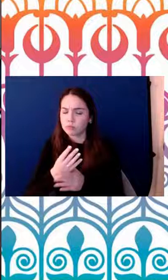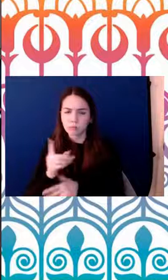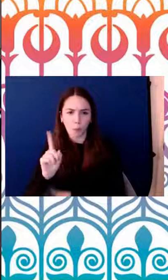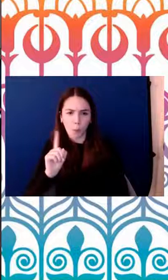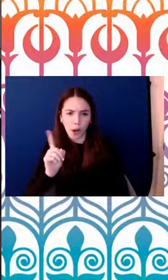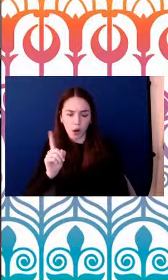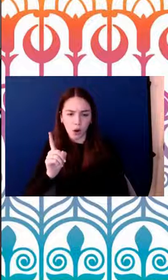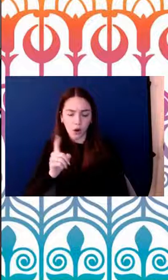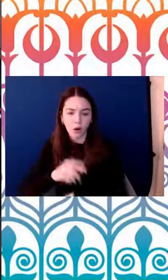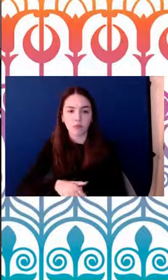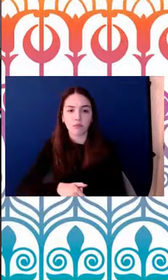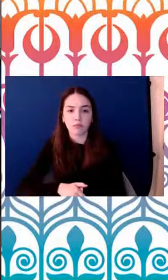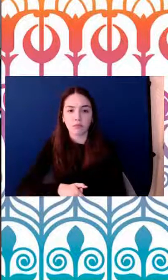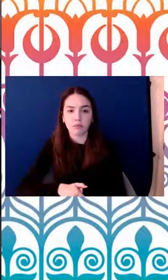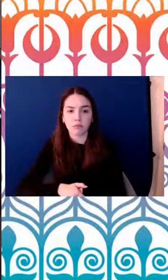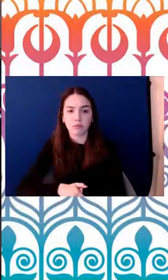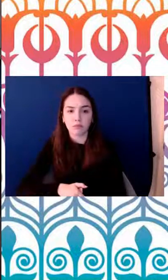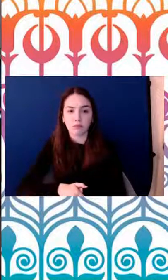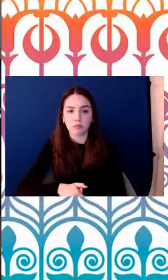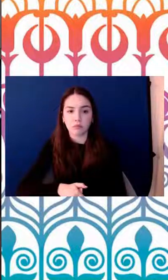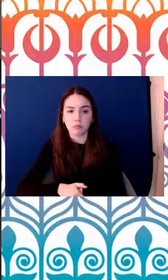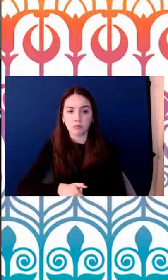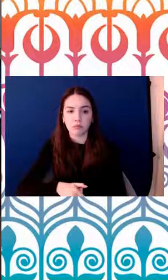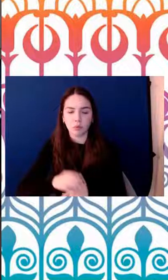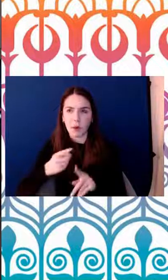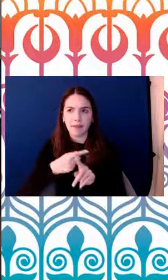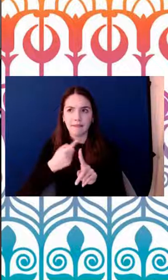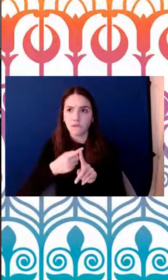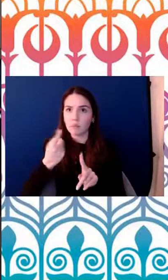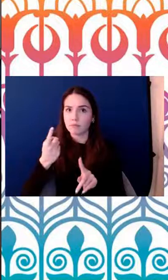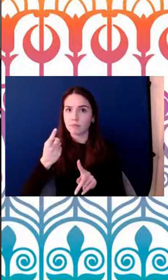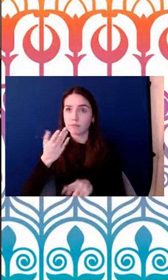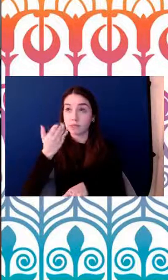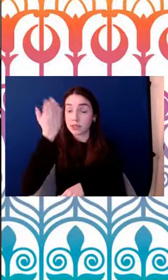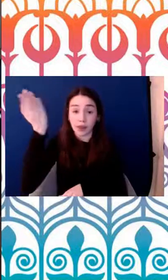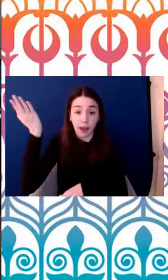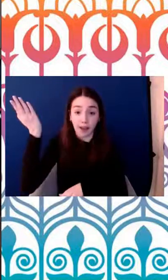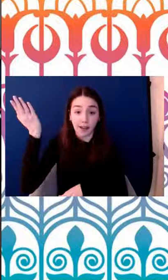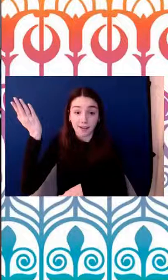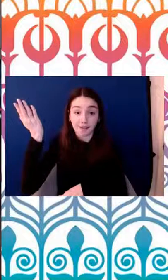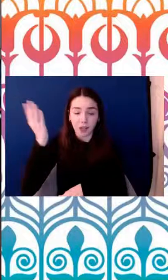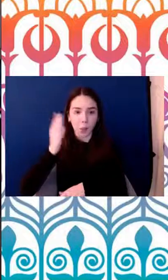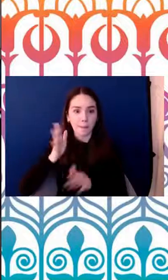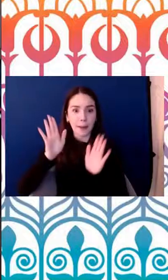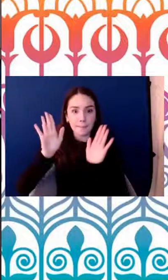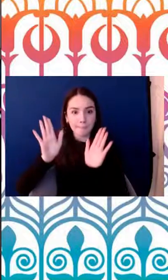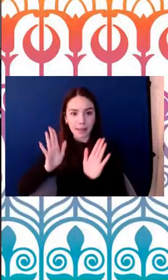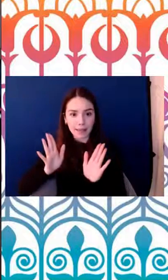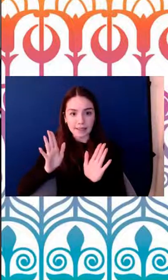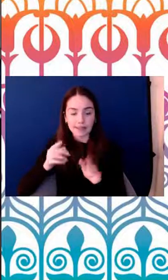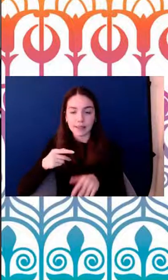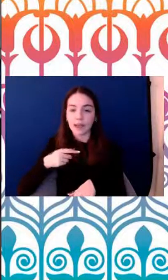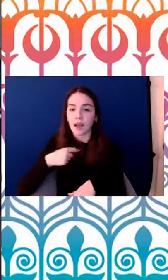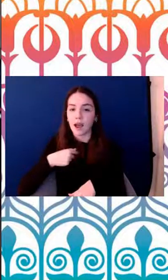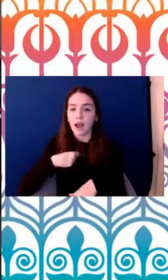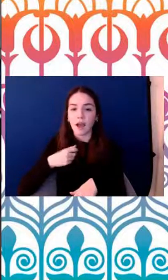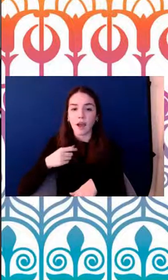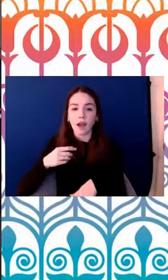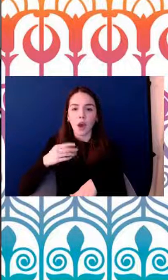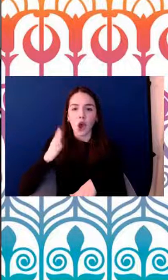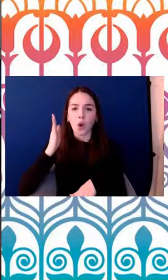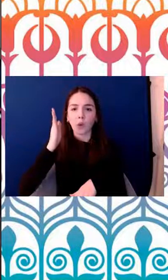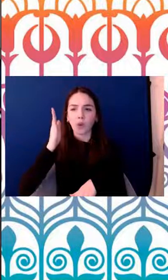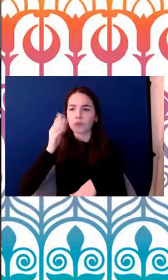Do they come from the sky? That would be amazing. As much as I love avocados, I would love to walk out